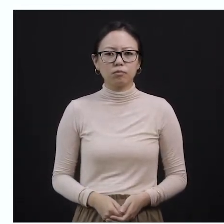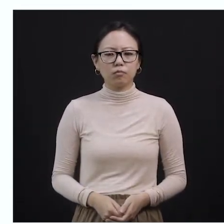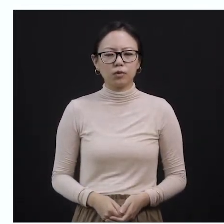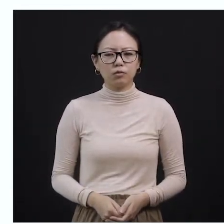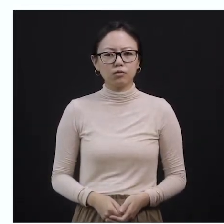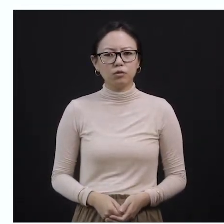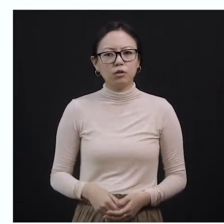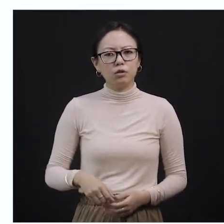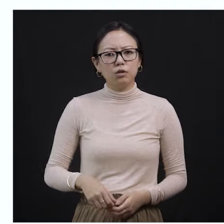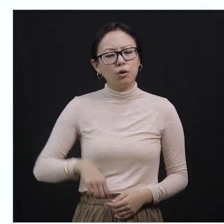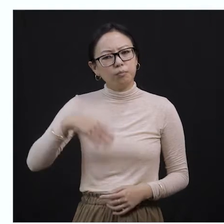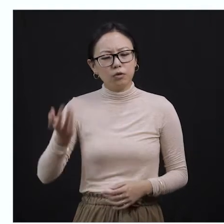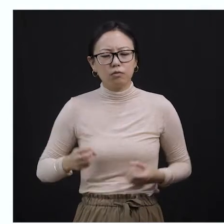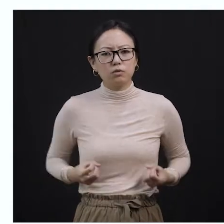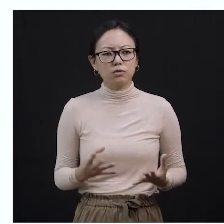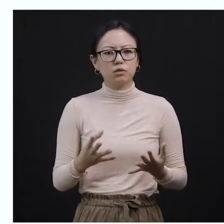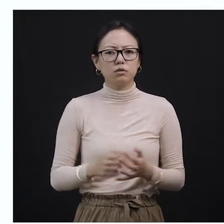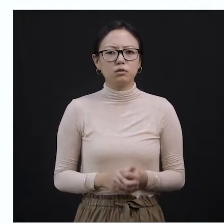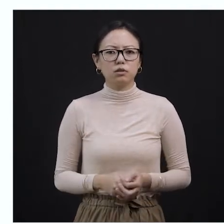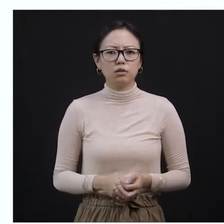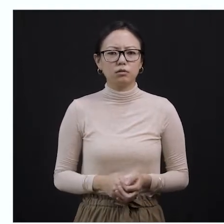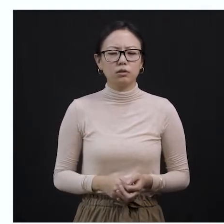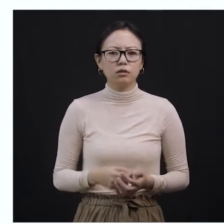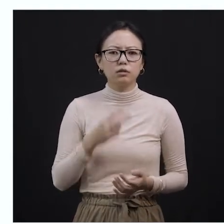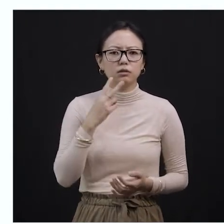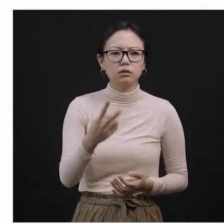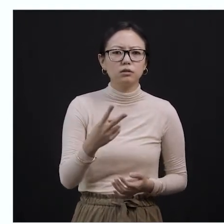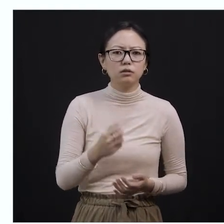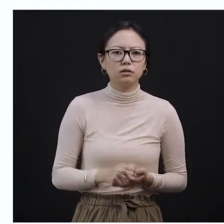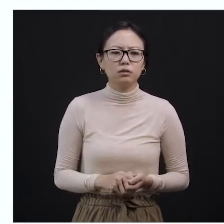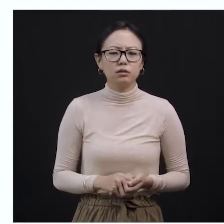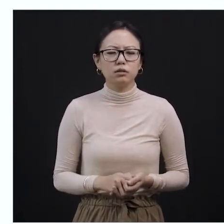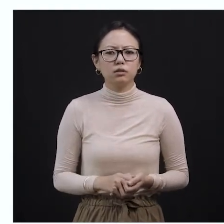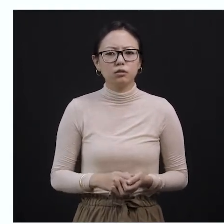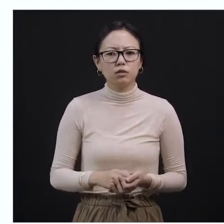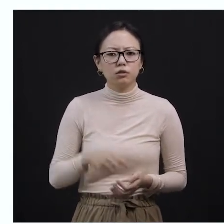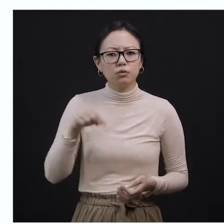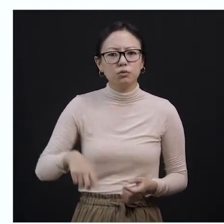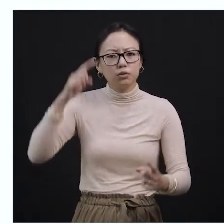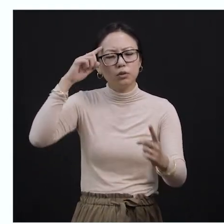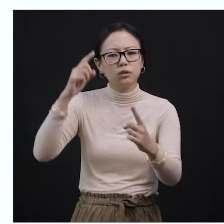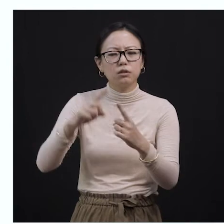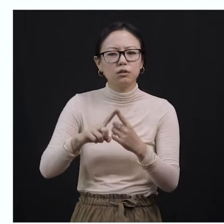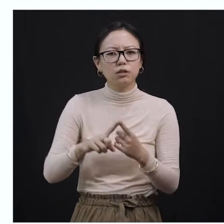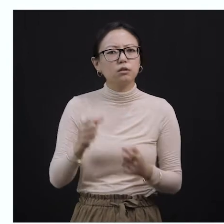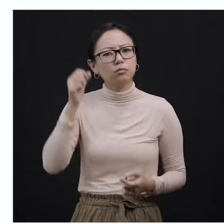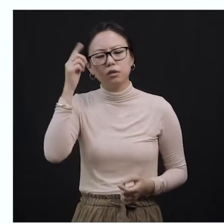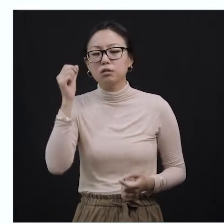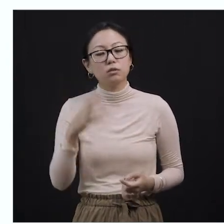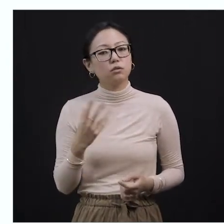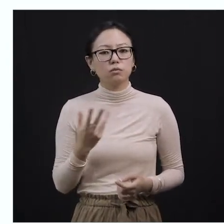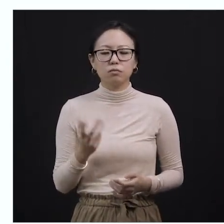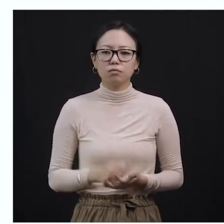into the topics, let's try to see what we aim to understand through this chapter. All